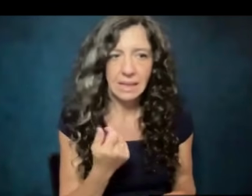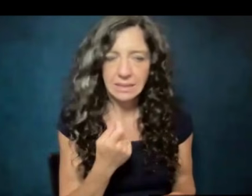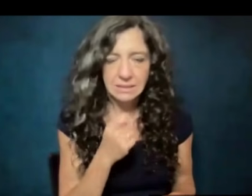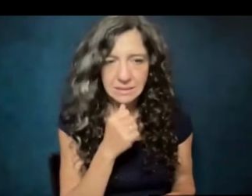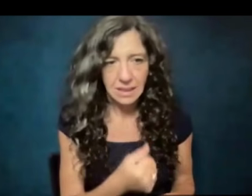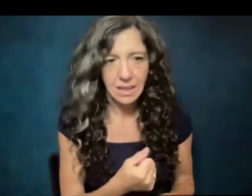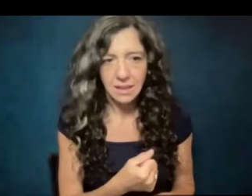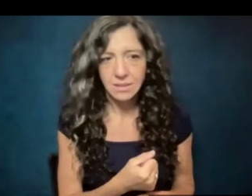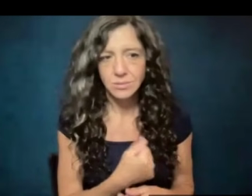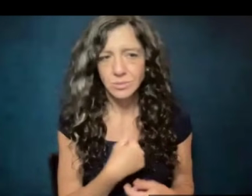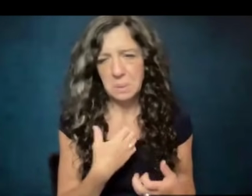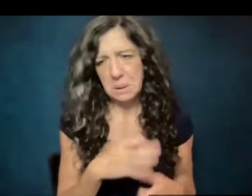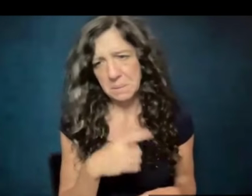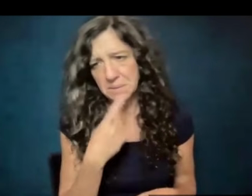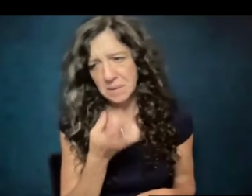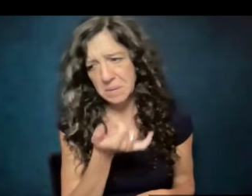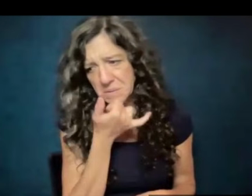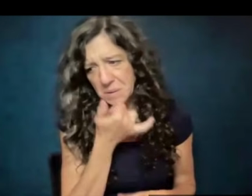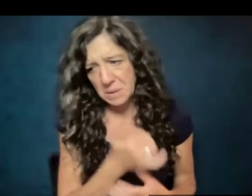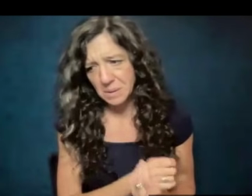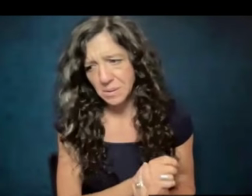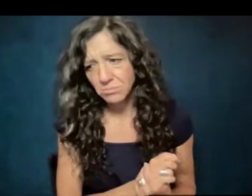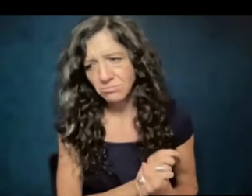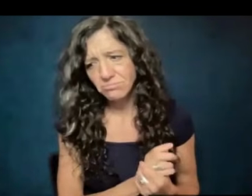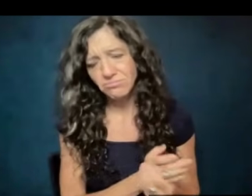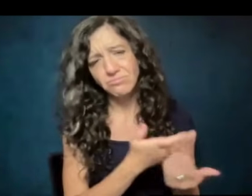So, folks may need to